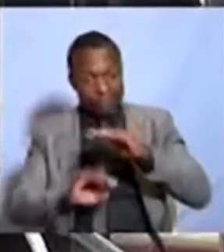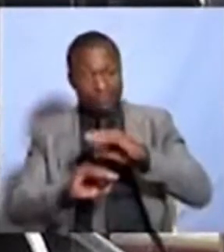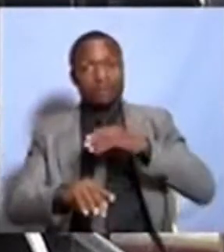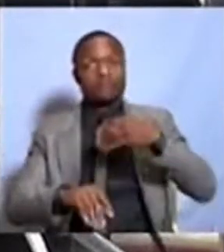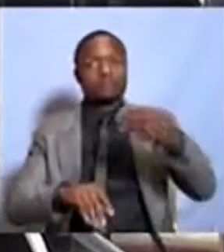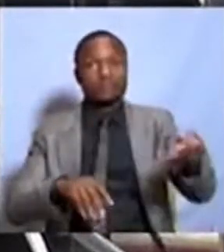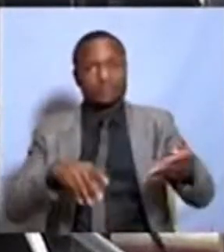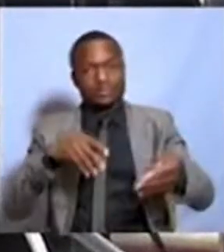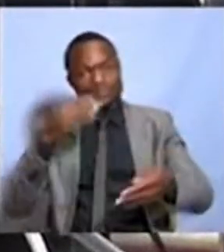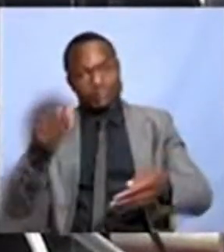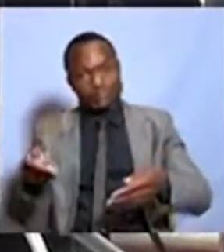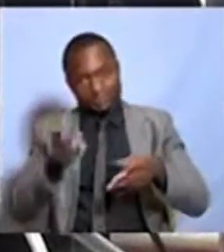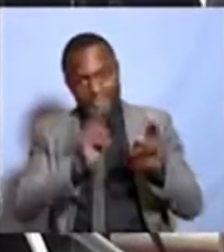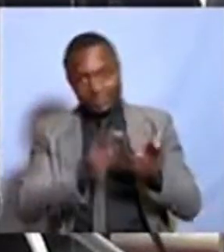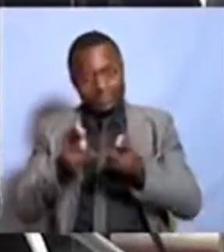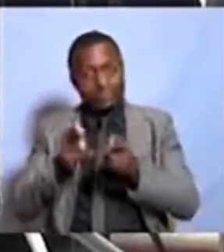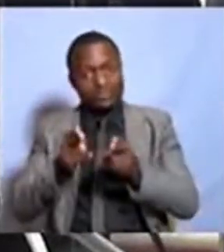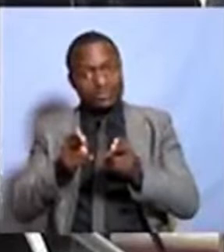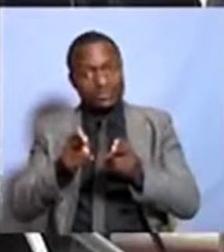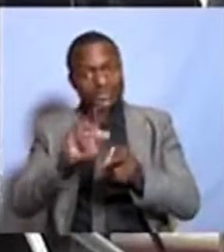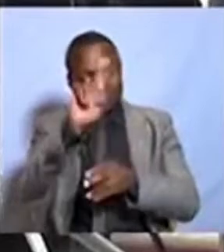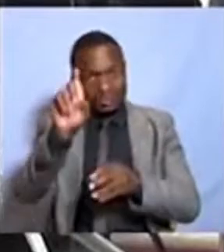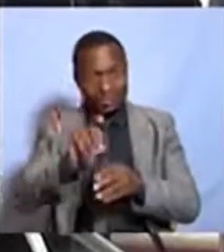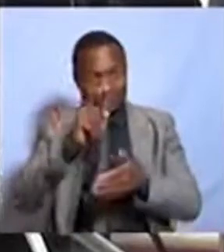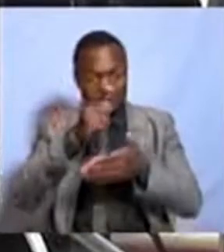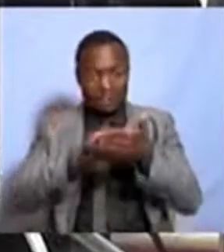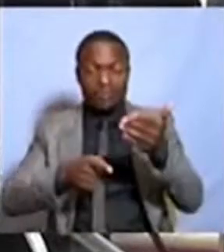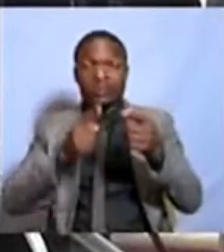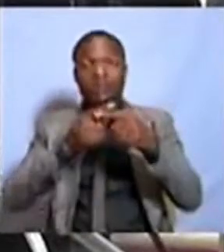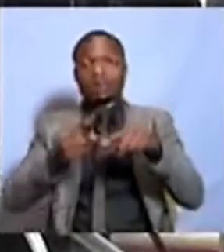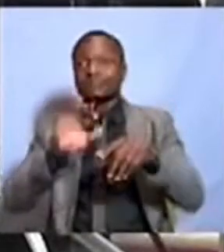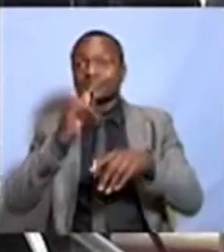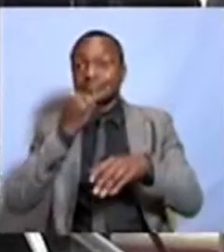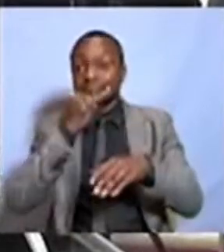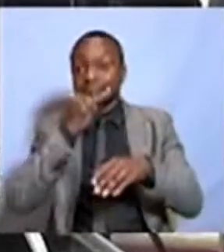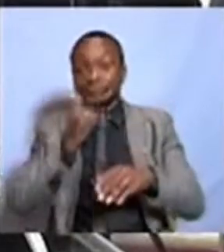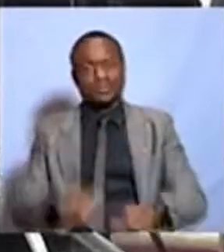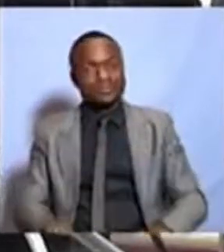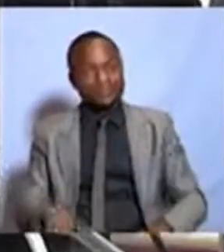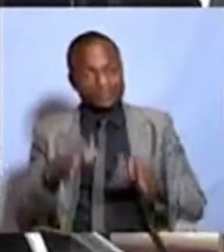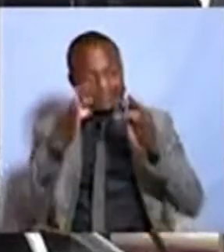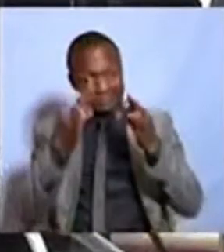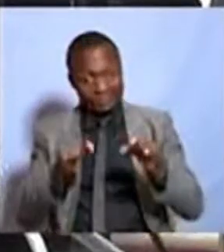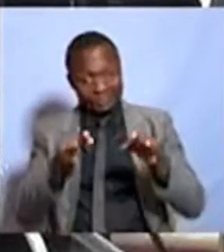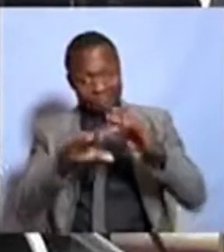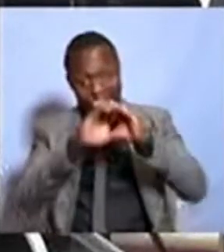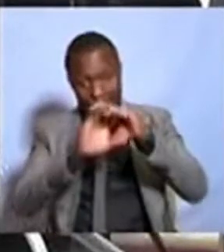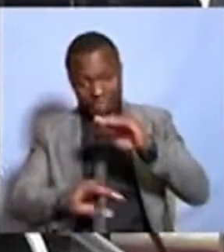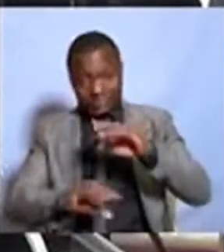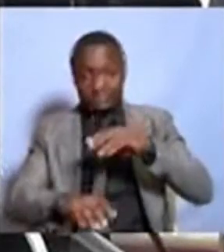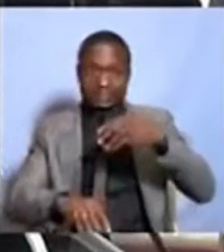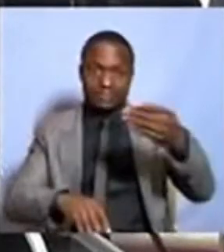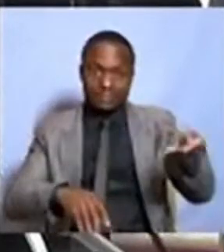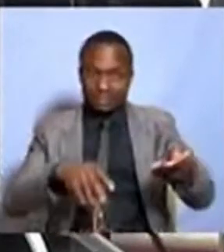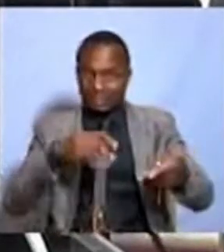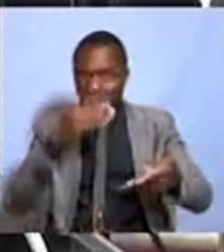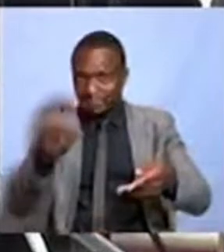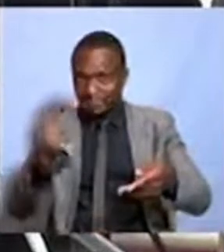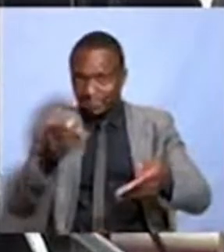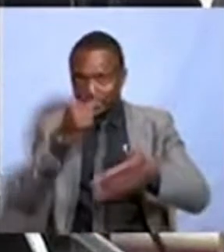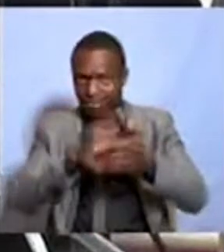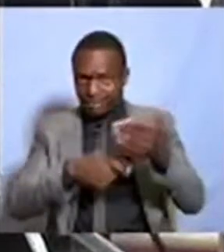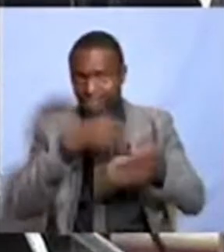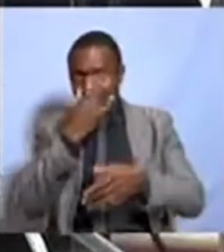answers the question of what has gone wrong. Because when you look at underspend, what is really the issue in